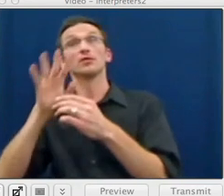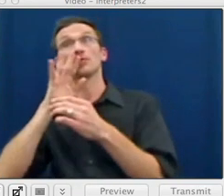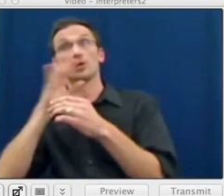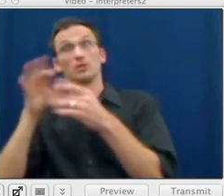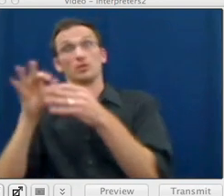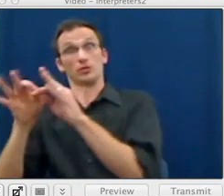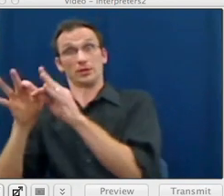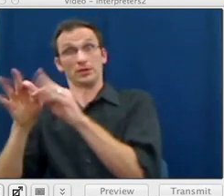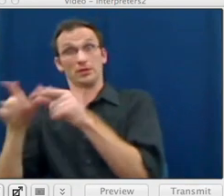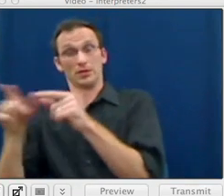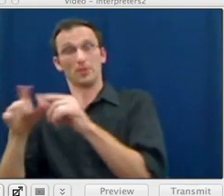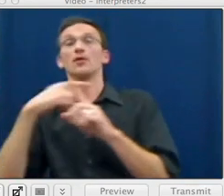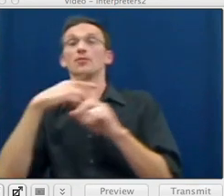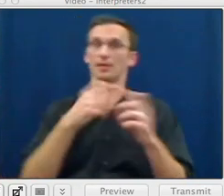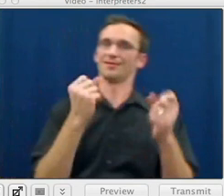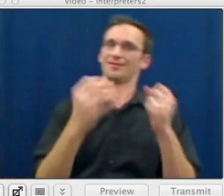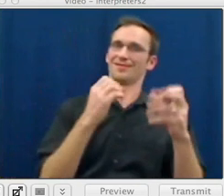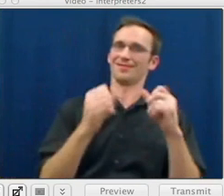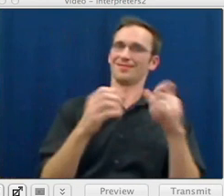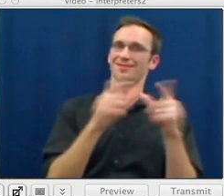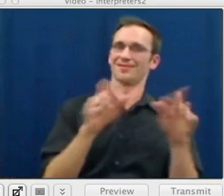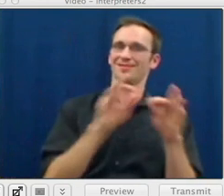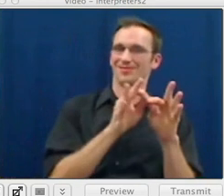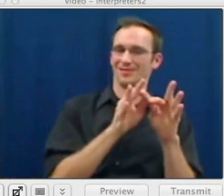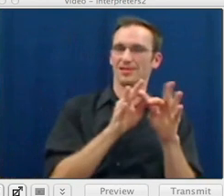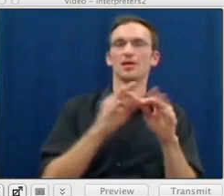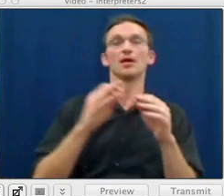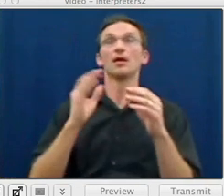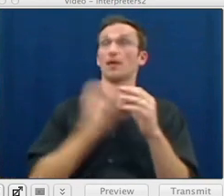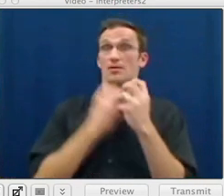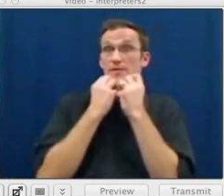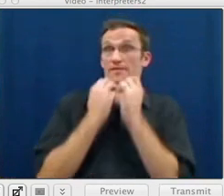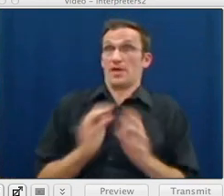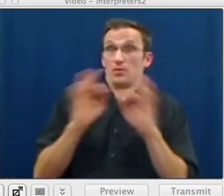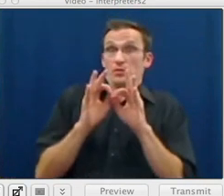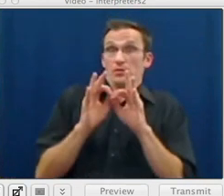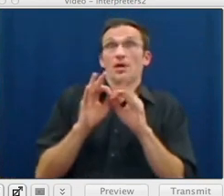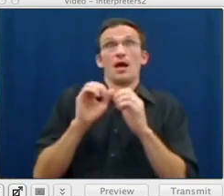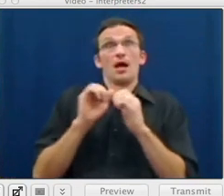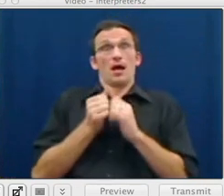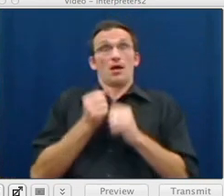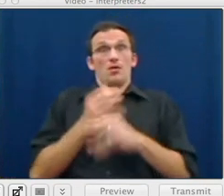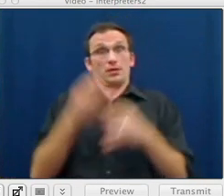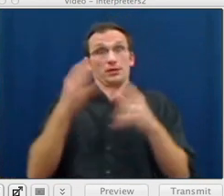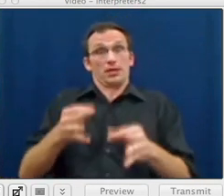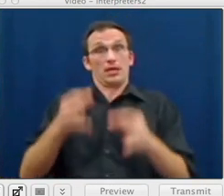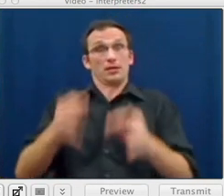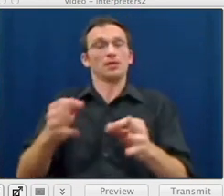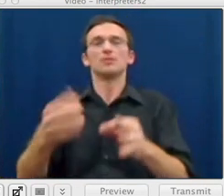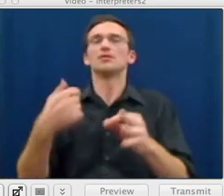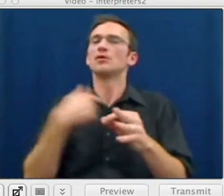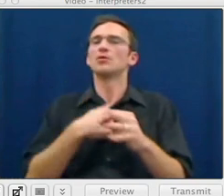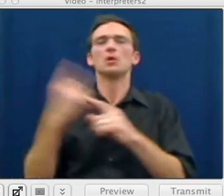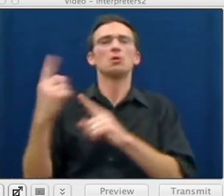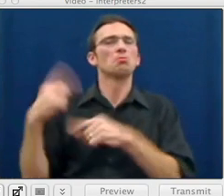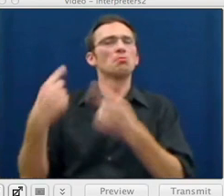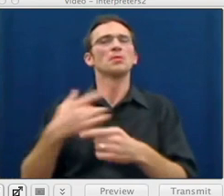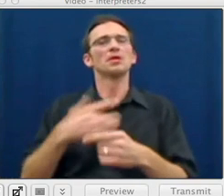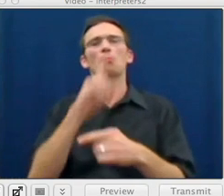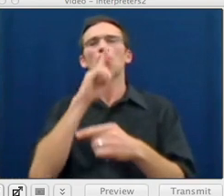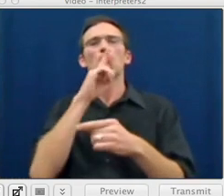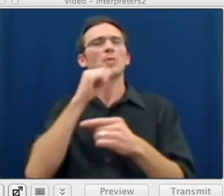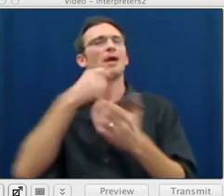values is not something we talk about, or value-based decision-making is not something we talk about directly. I think there's lots